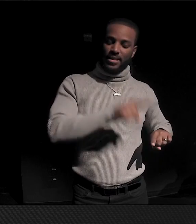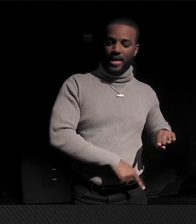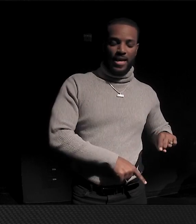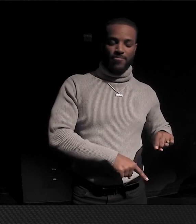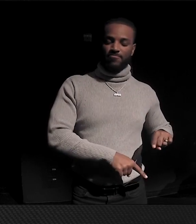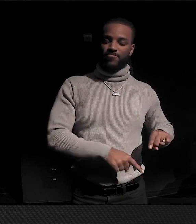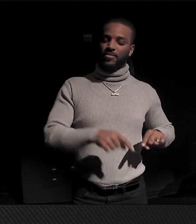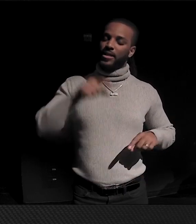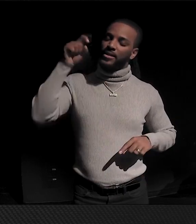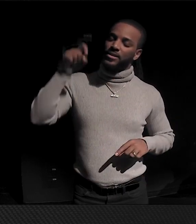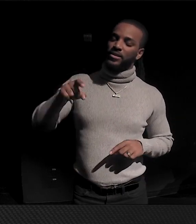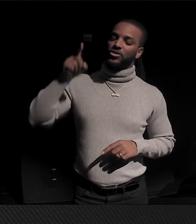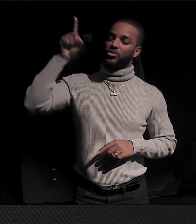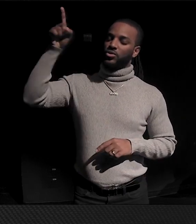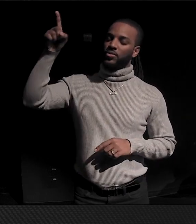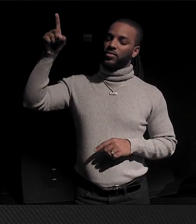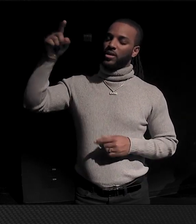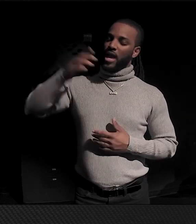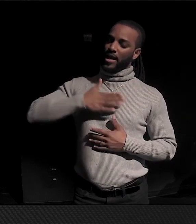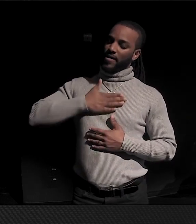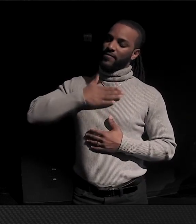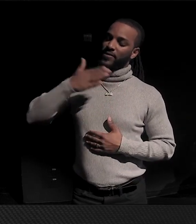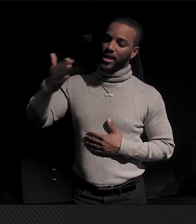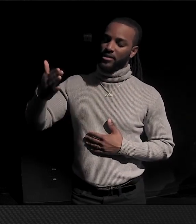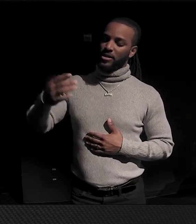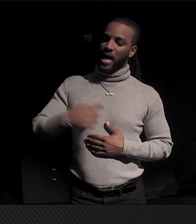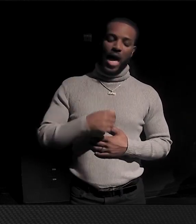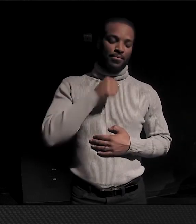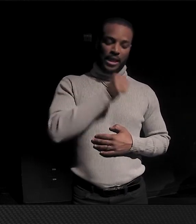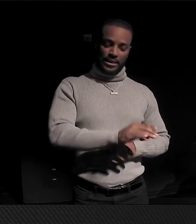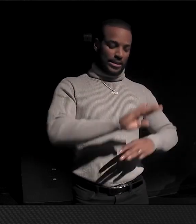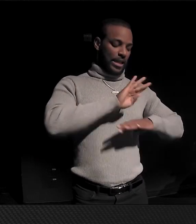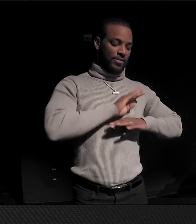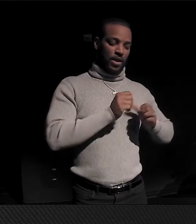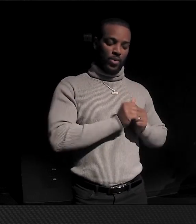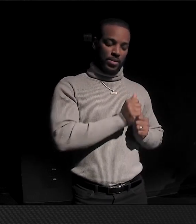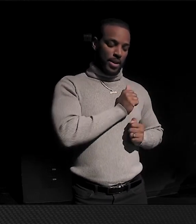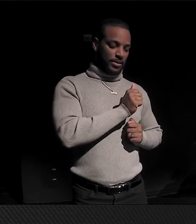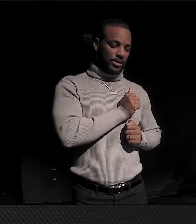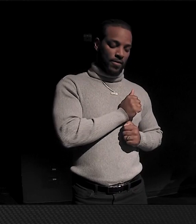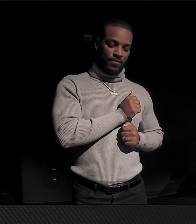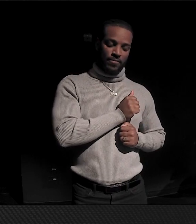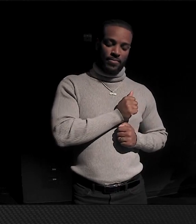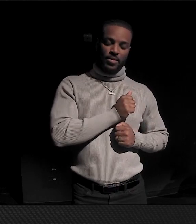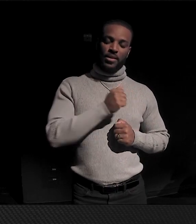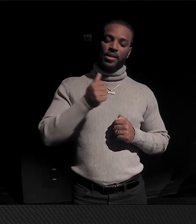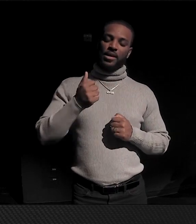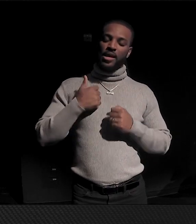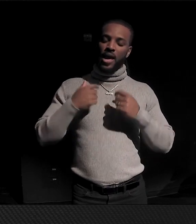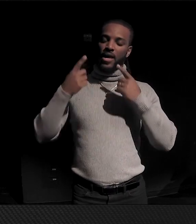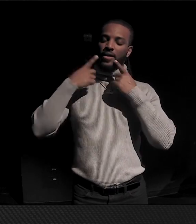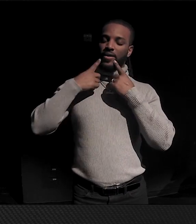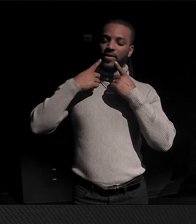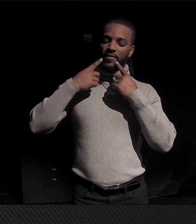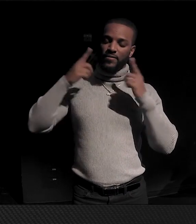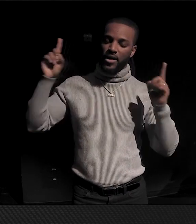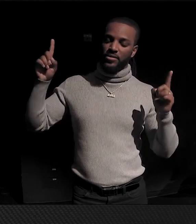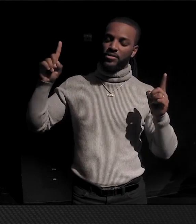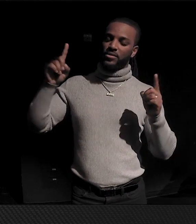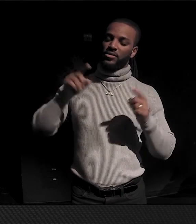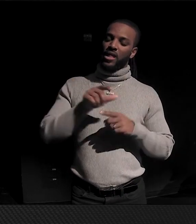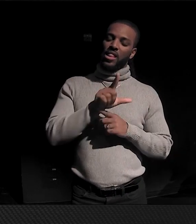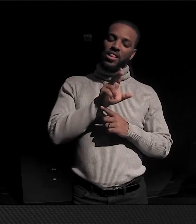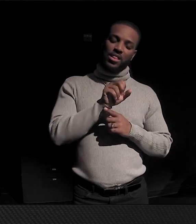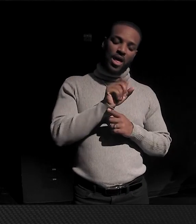I confess self-sufficiency. I confess pride. I confess envy. I confess lusts.